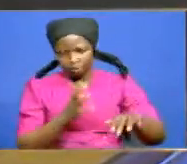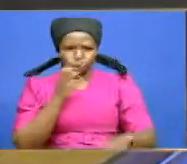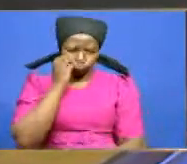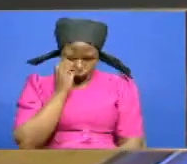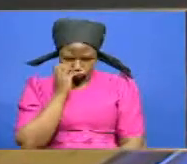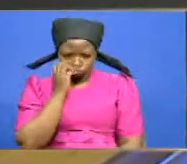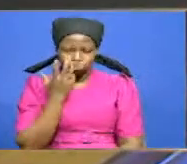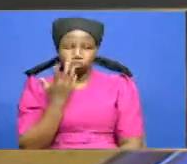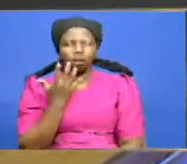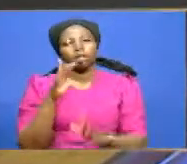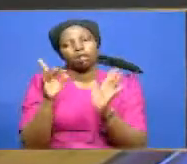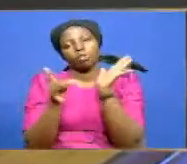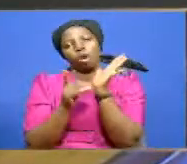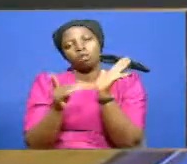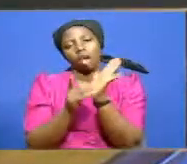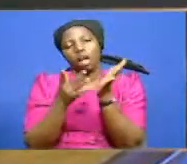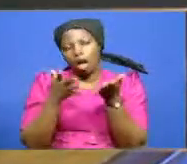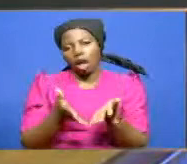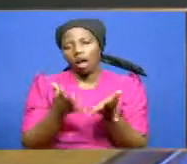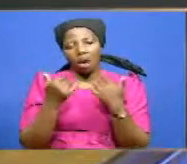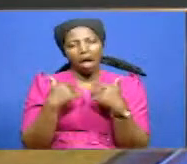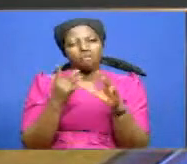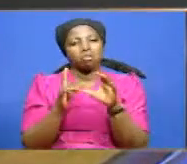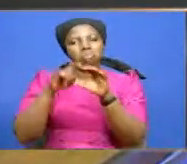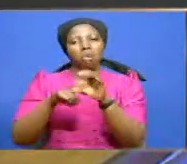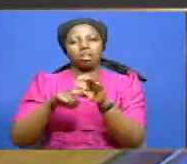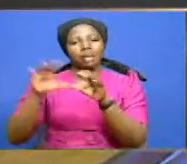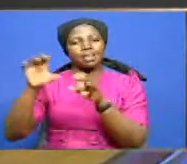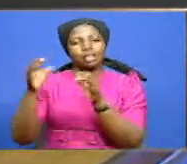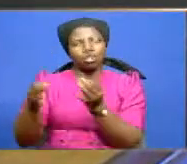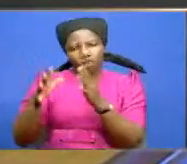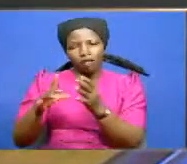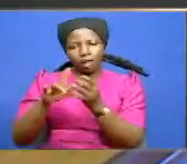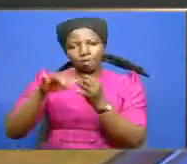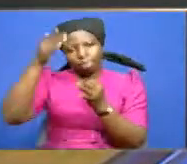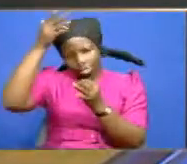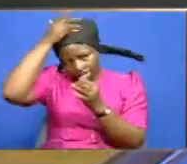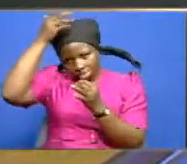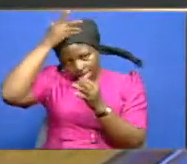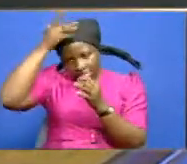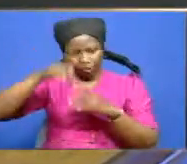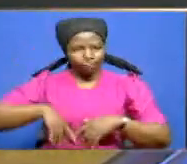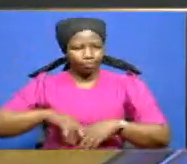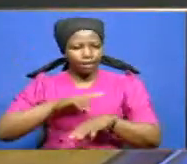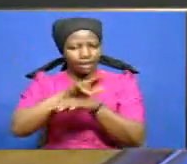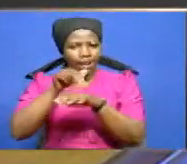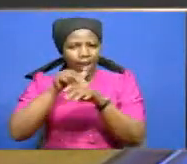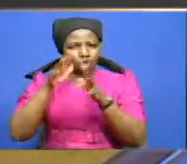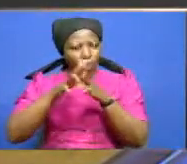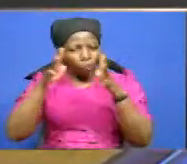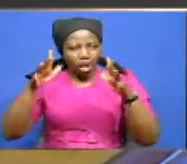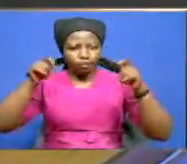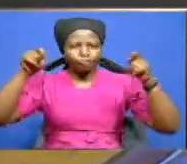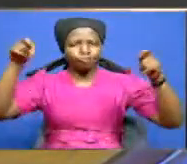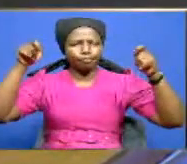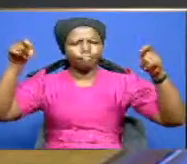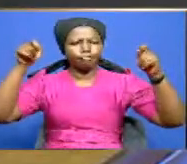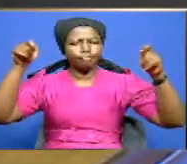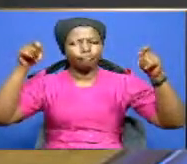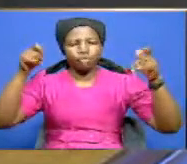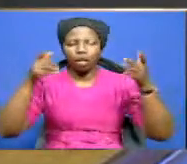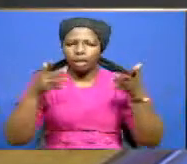also the doctors who have joined the clinicians and also the nurses in the nationwide strike. What does the